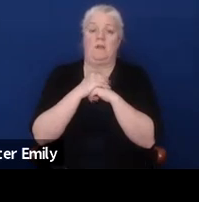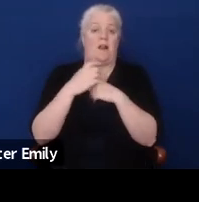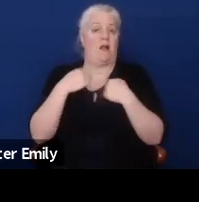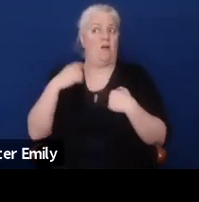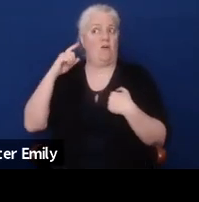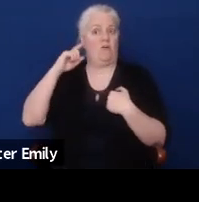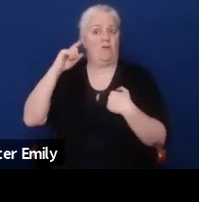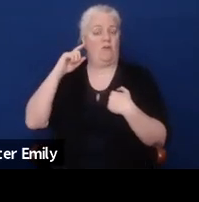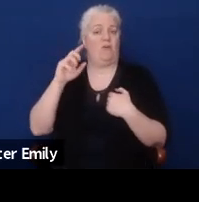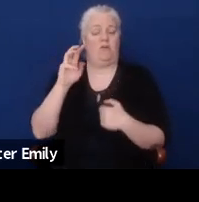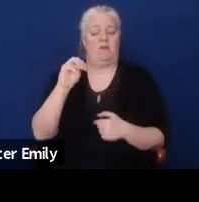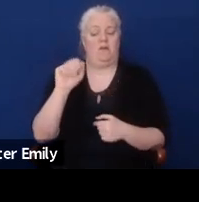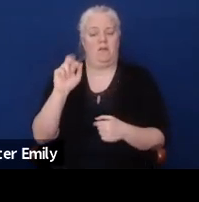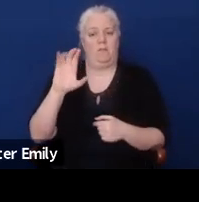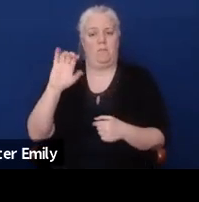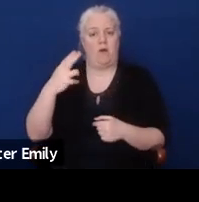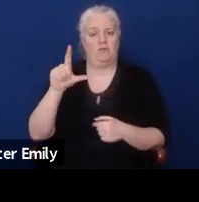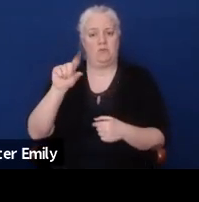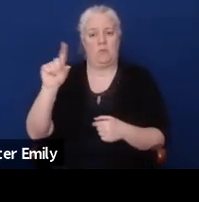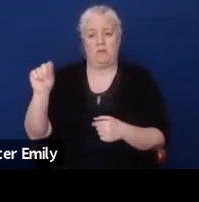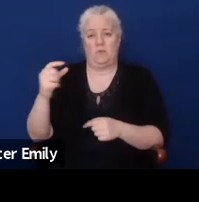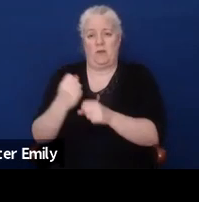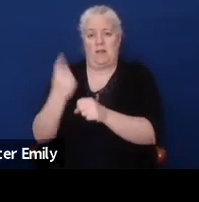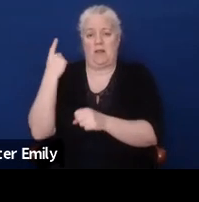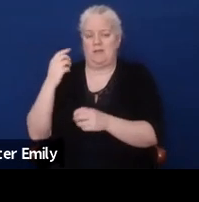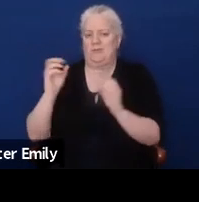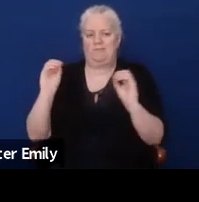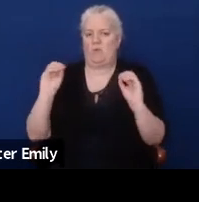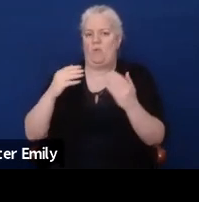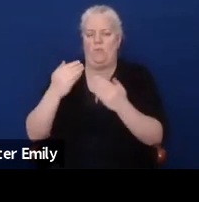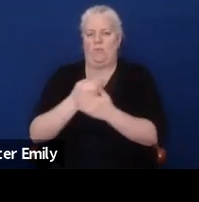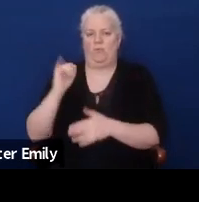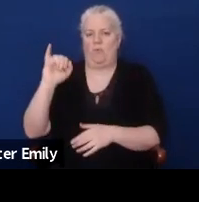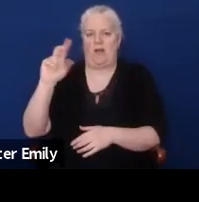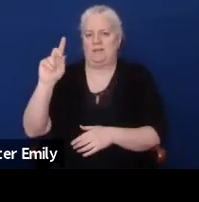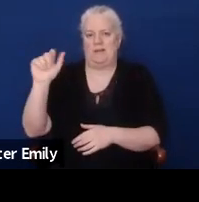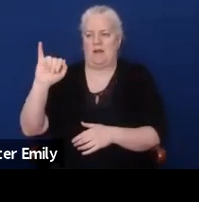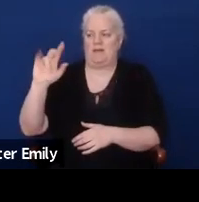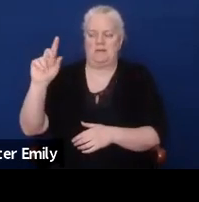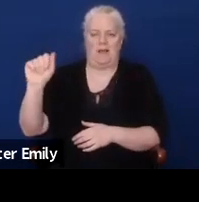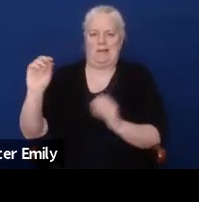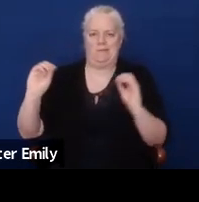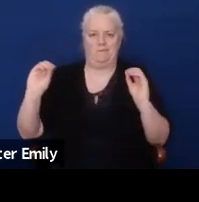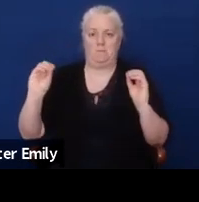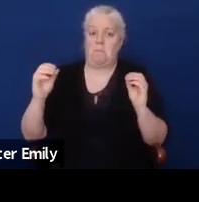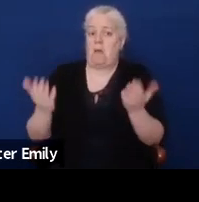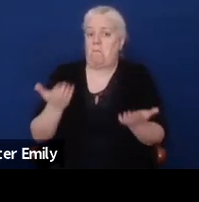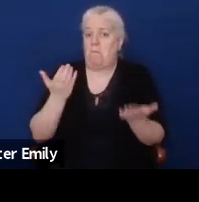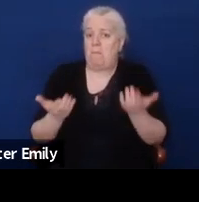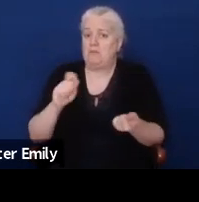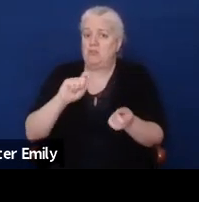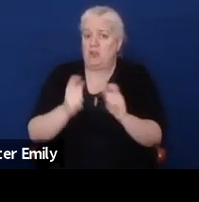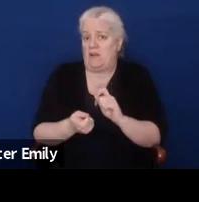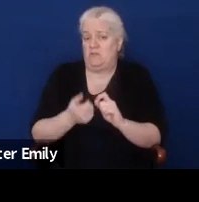2020, no new federal funds are available to support IDAs, but this can change. It could be just because